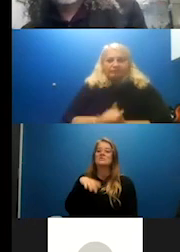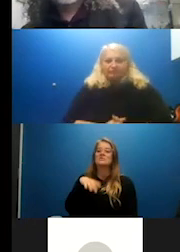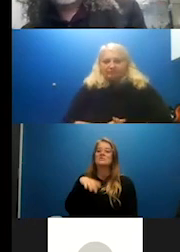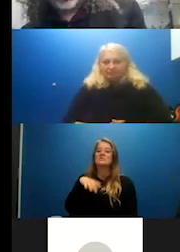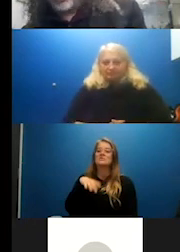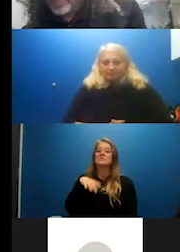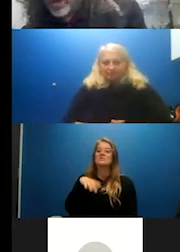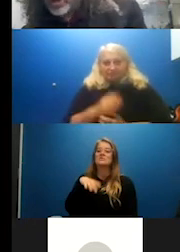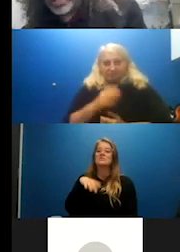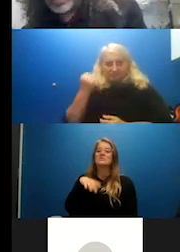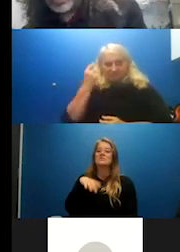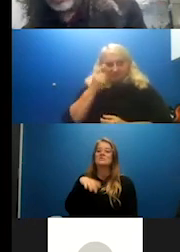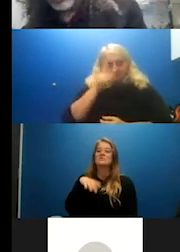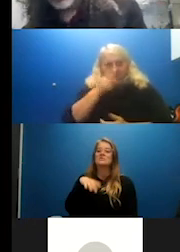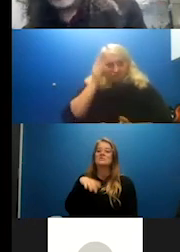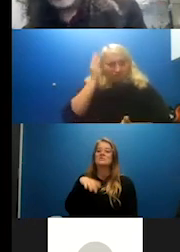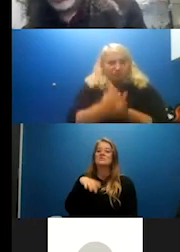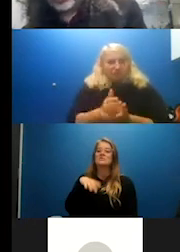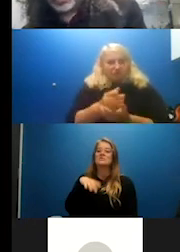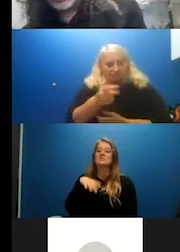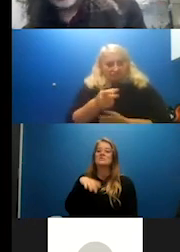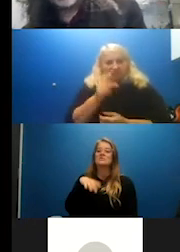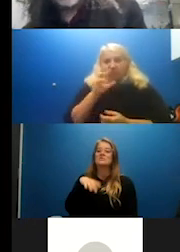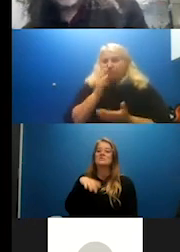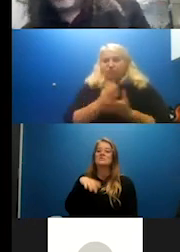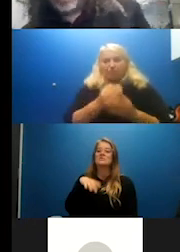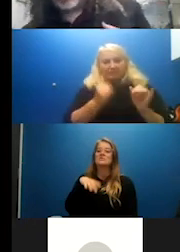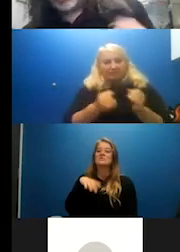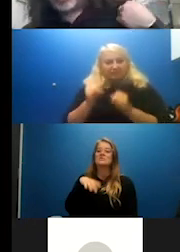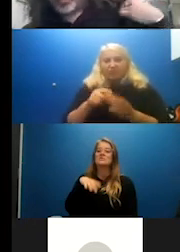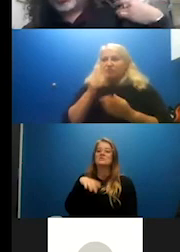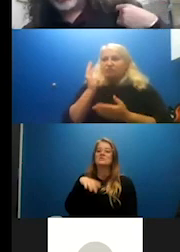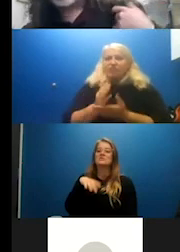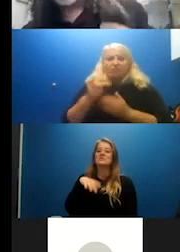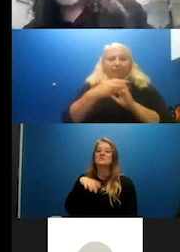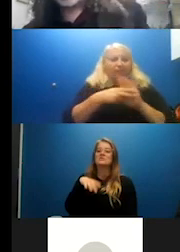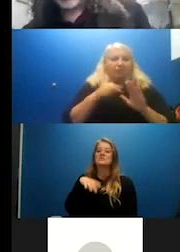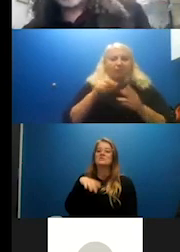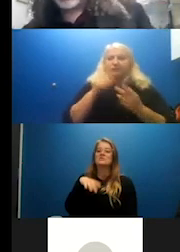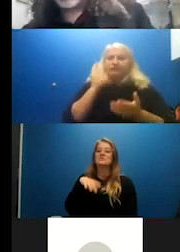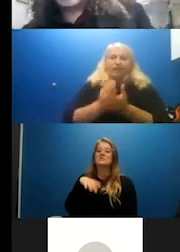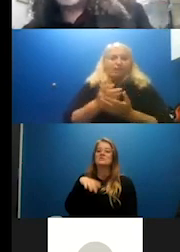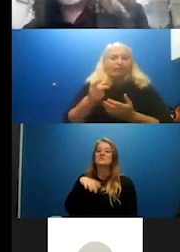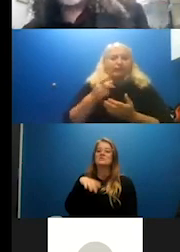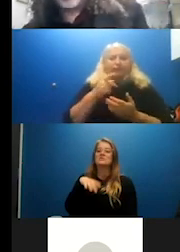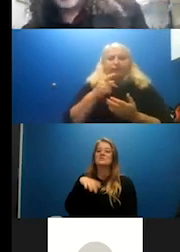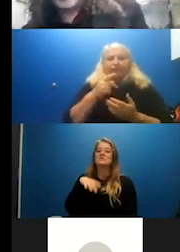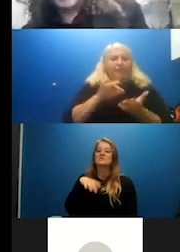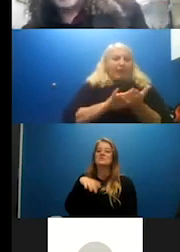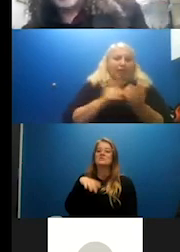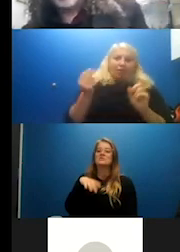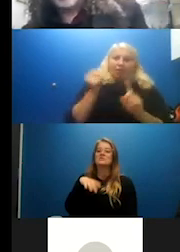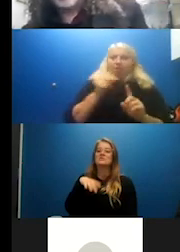Will you stop pathologizing or individualizing or medicalizing a problem that is actually not a medical individual problem?